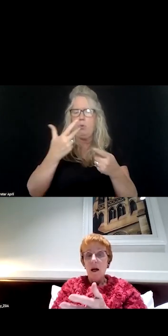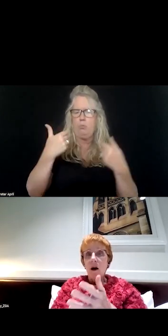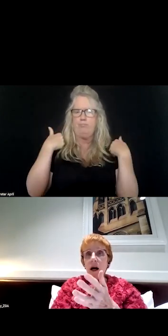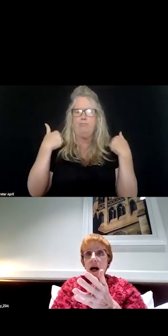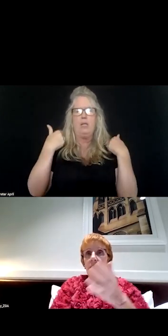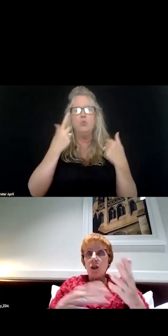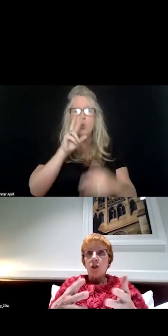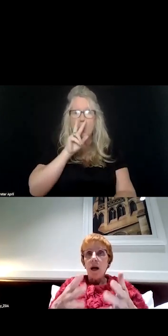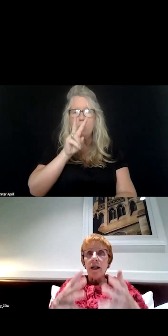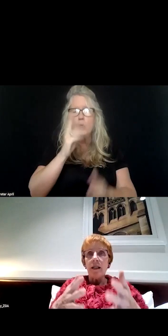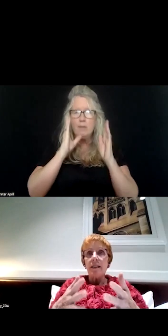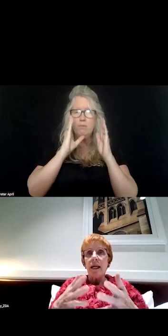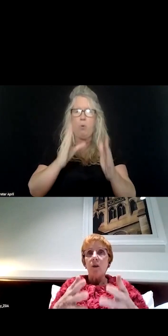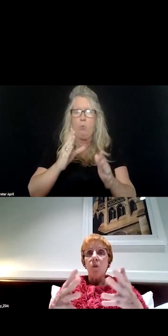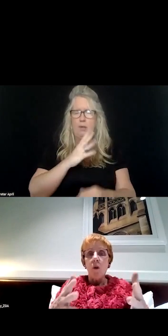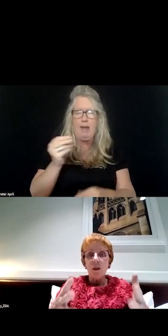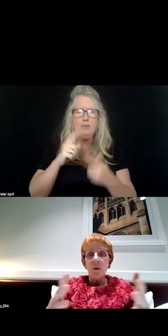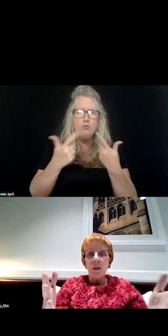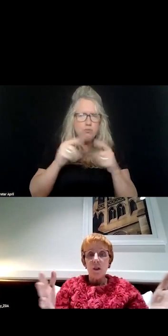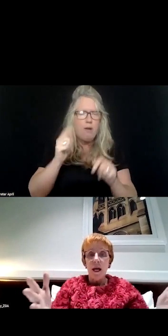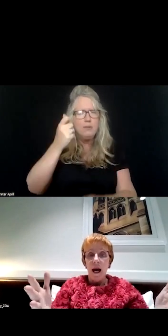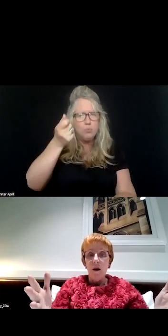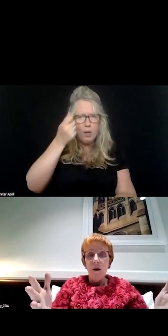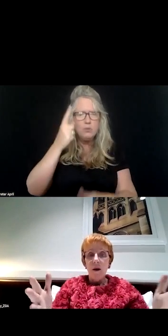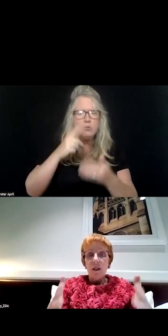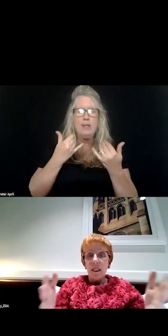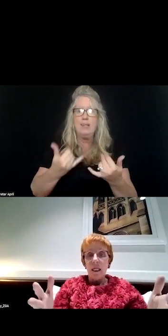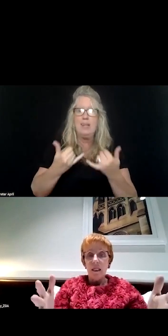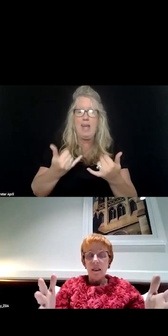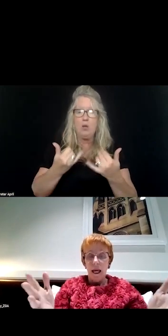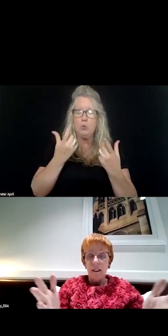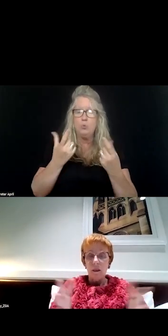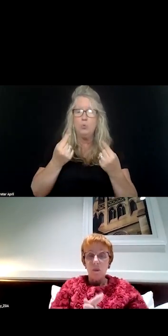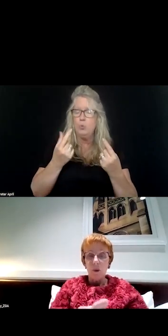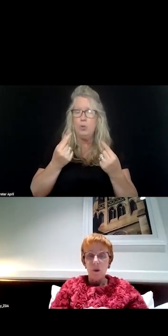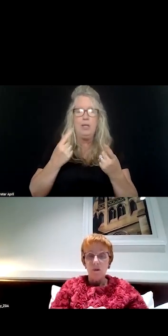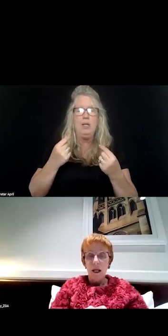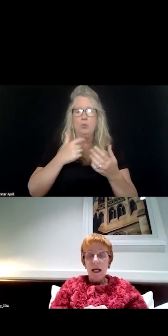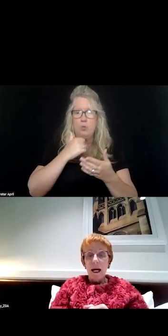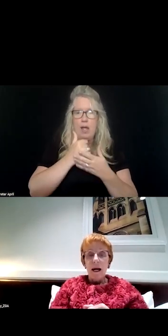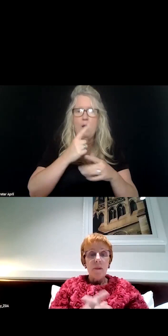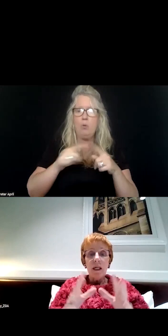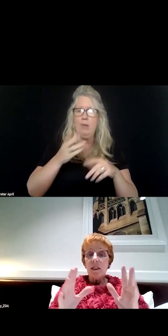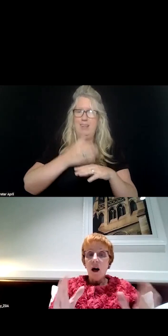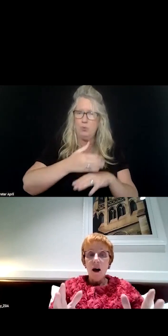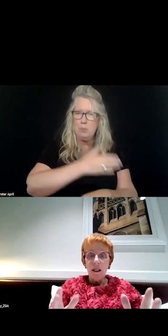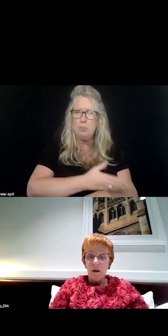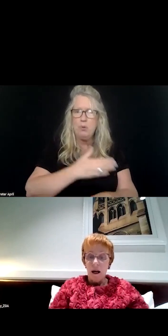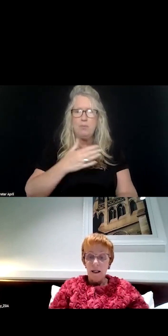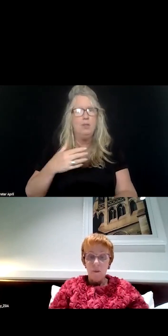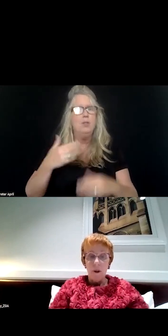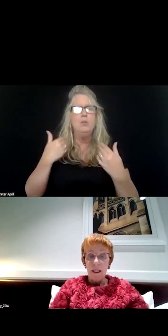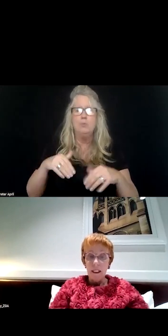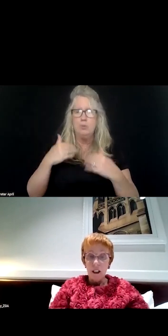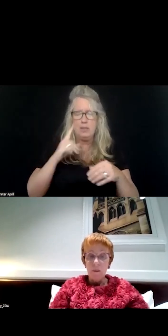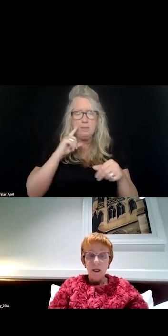way to try and understand what do we do now to heal and improve. It is highly